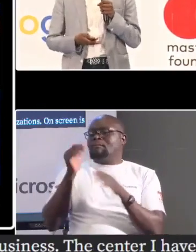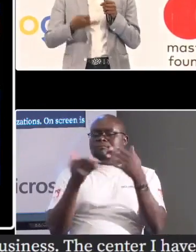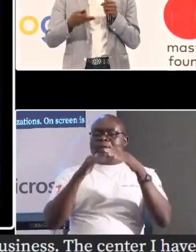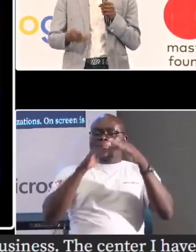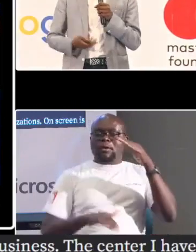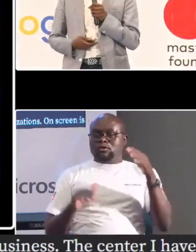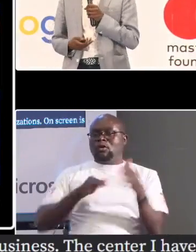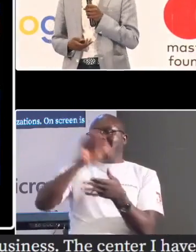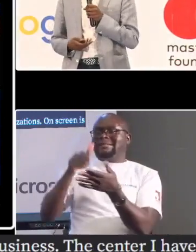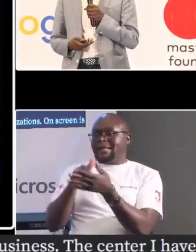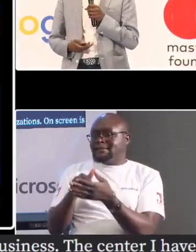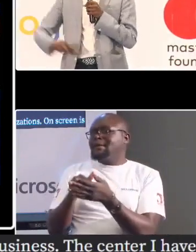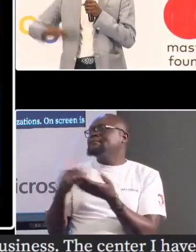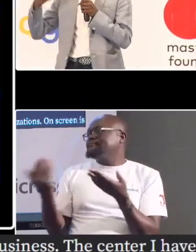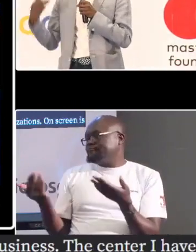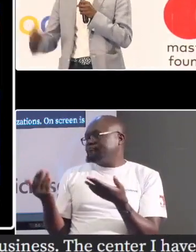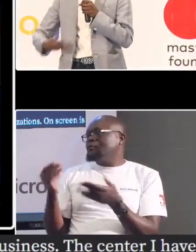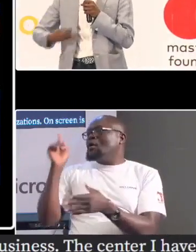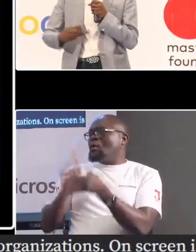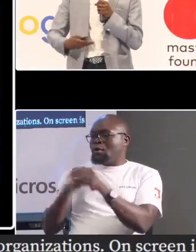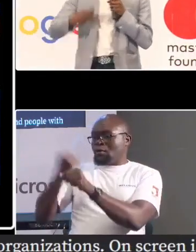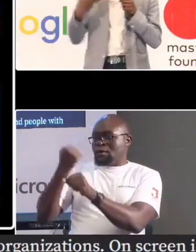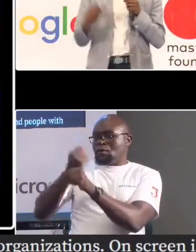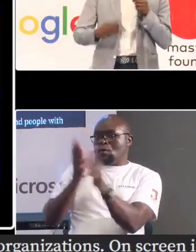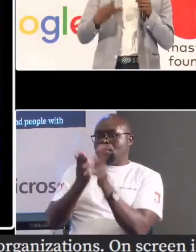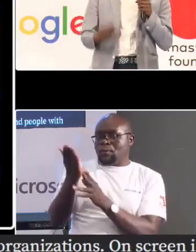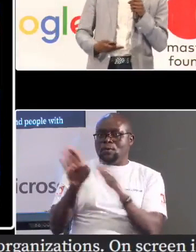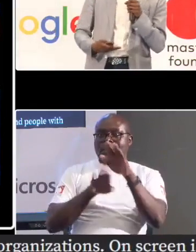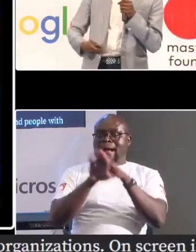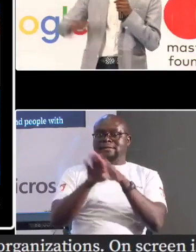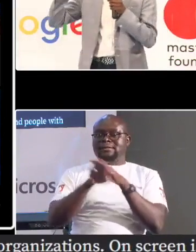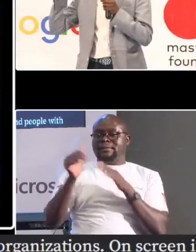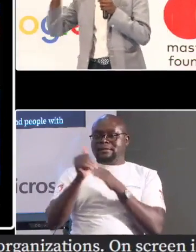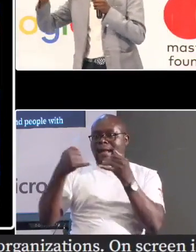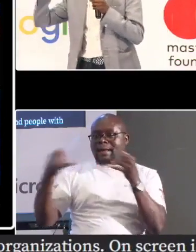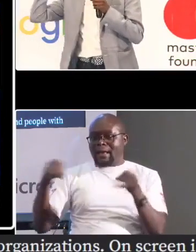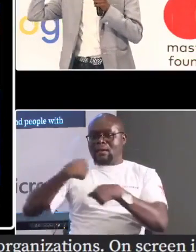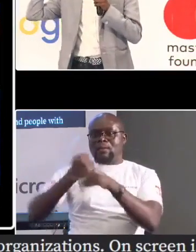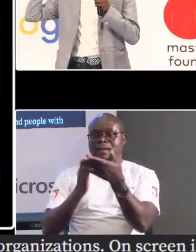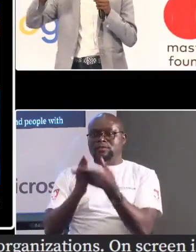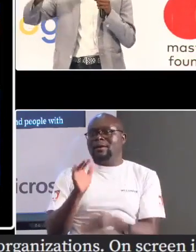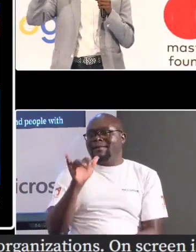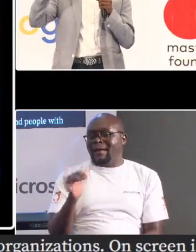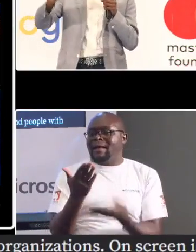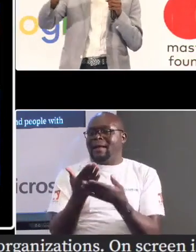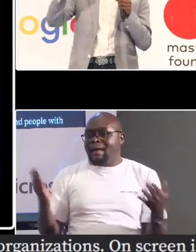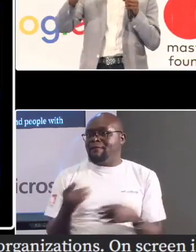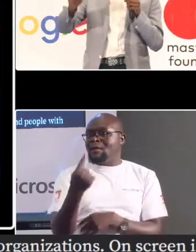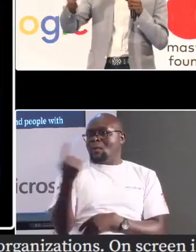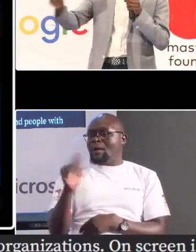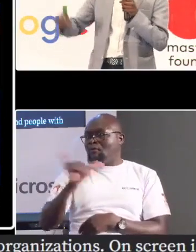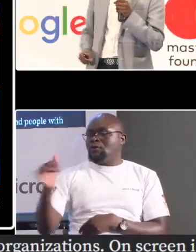centre is Heathrow Terminal 5, where we ran through accessibility guidelines. We made sure every one of